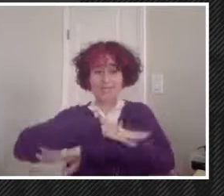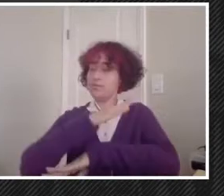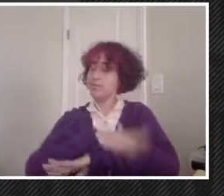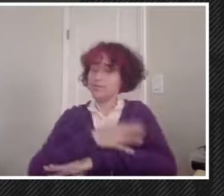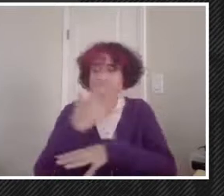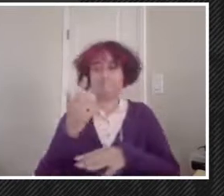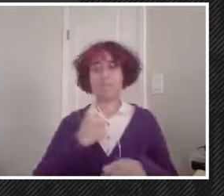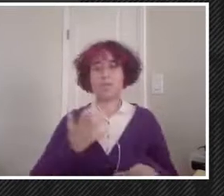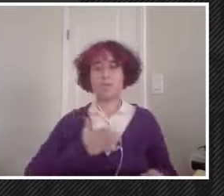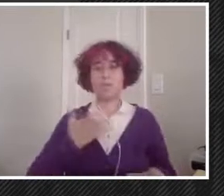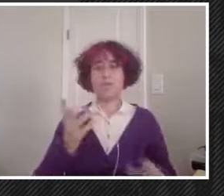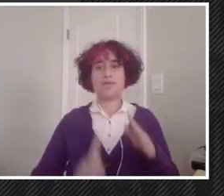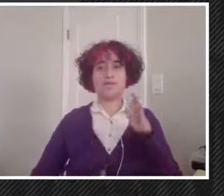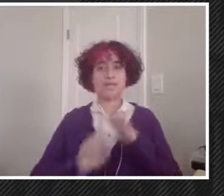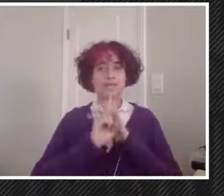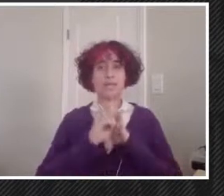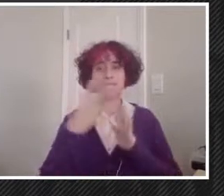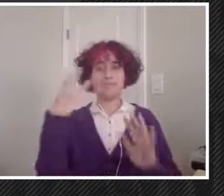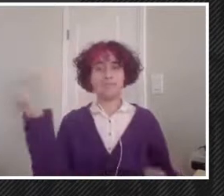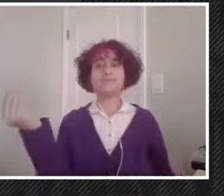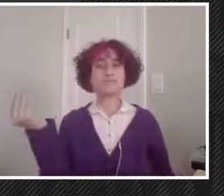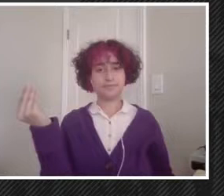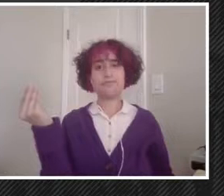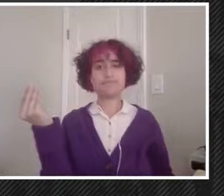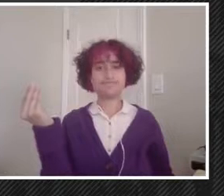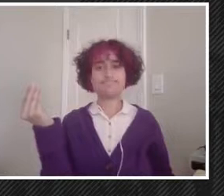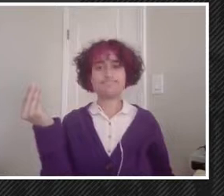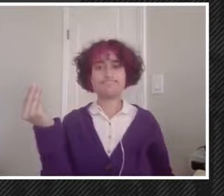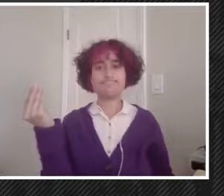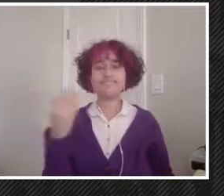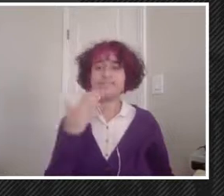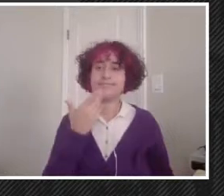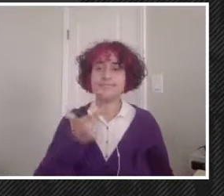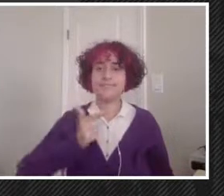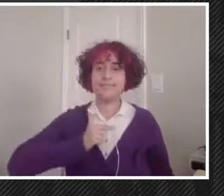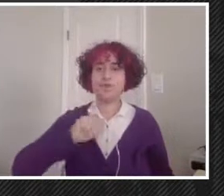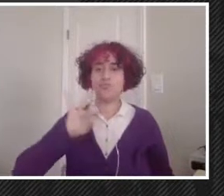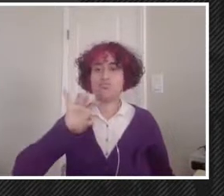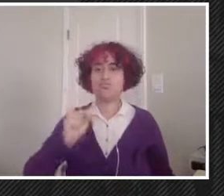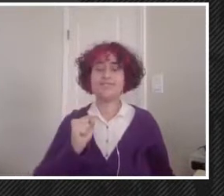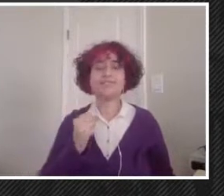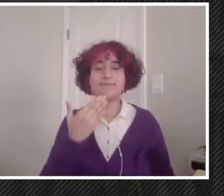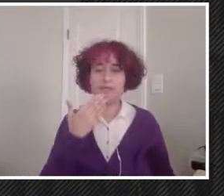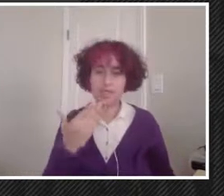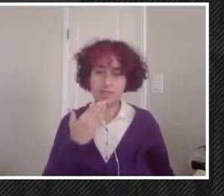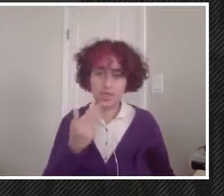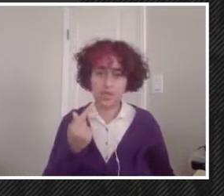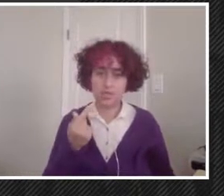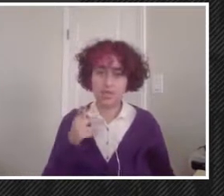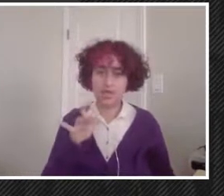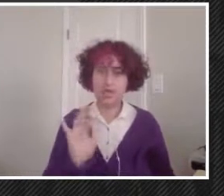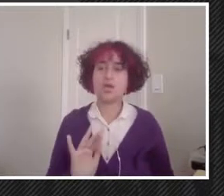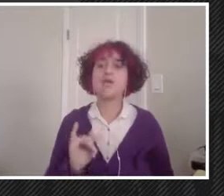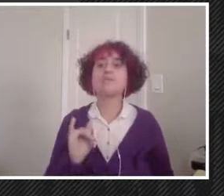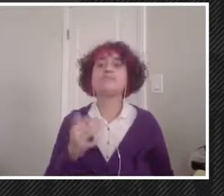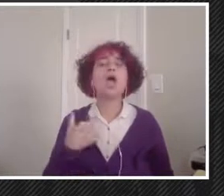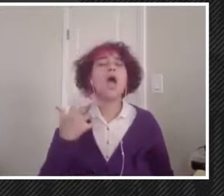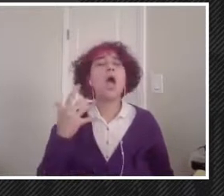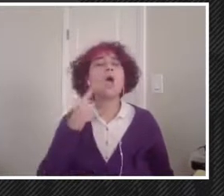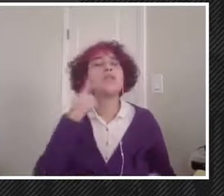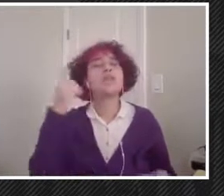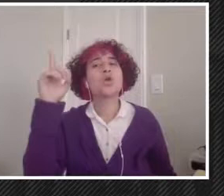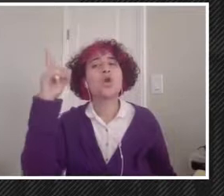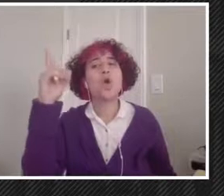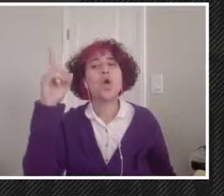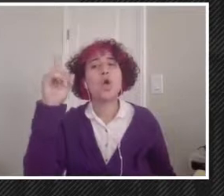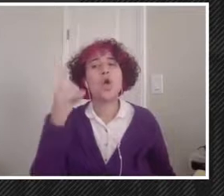While we're here, thank you for those comments, friend Gary. I want to take a question from the audience. So we're